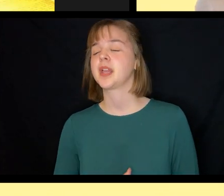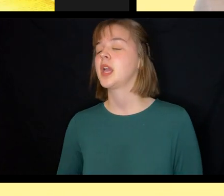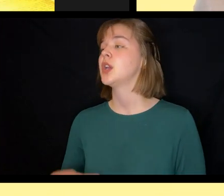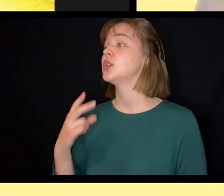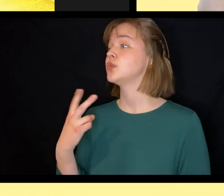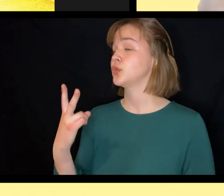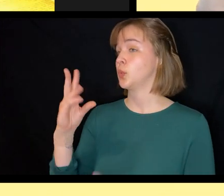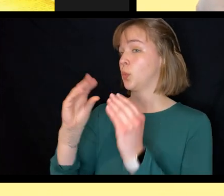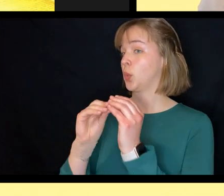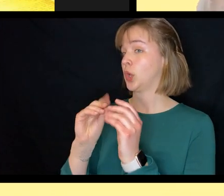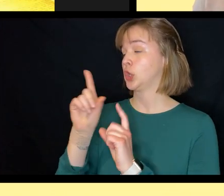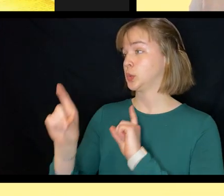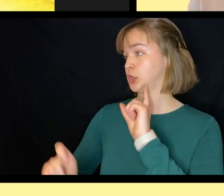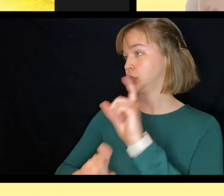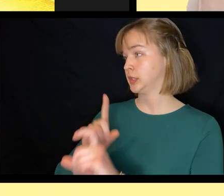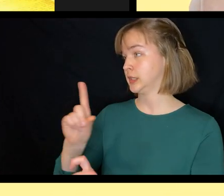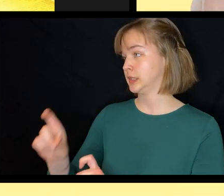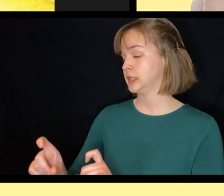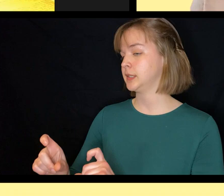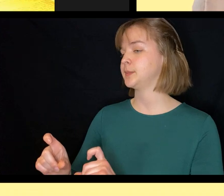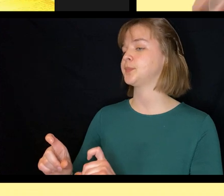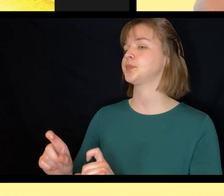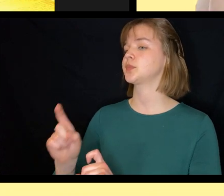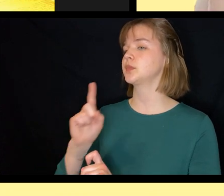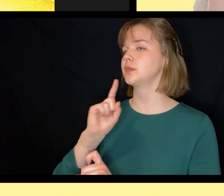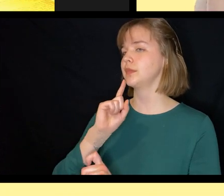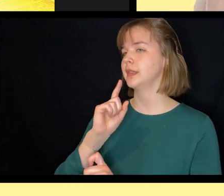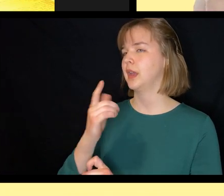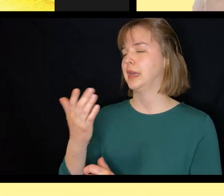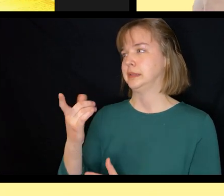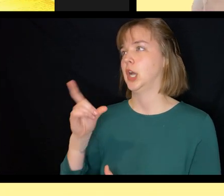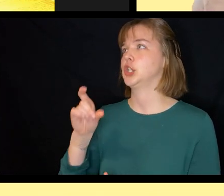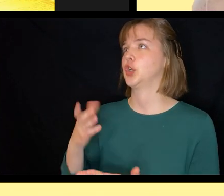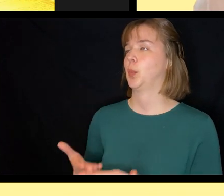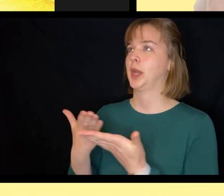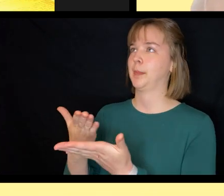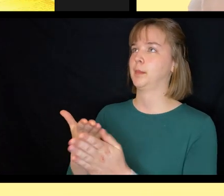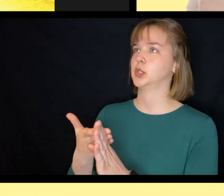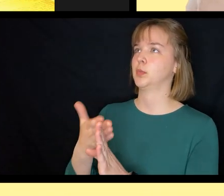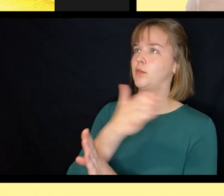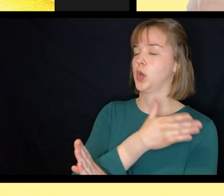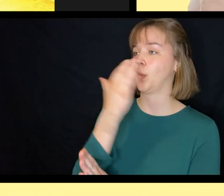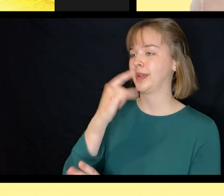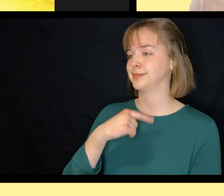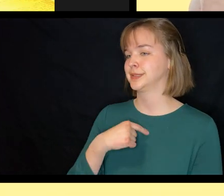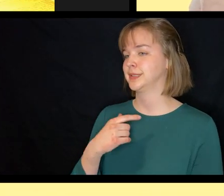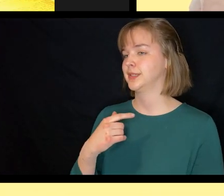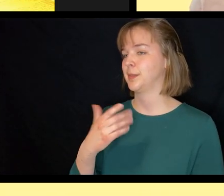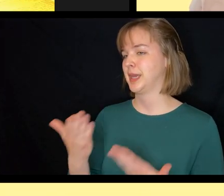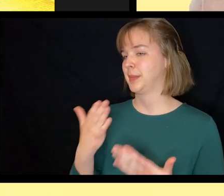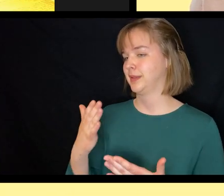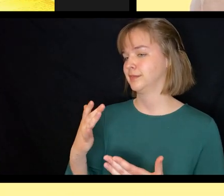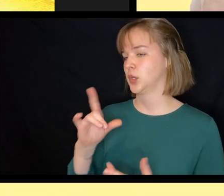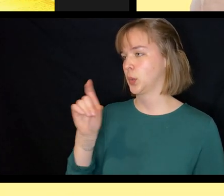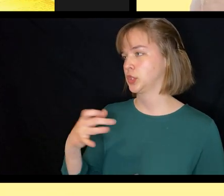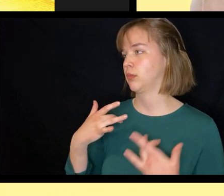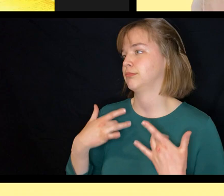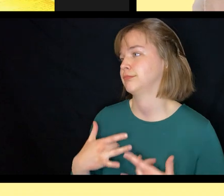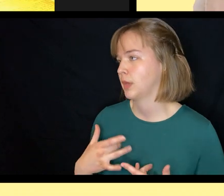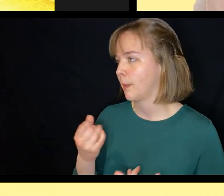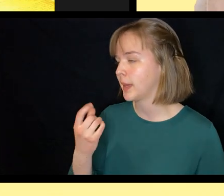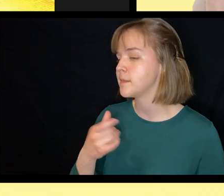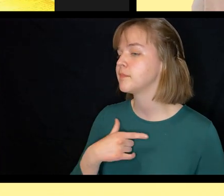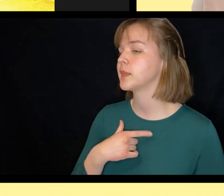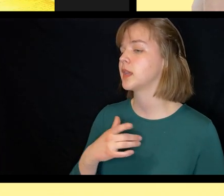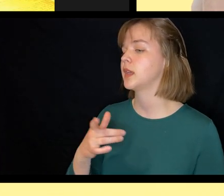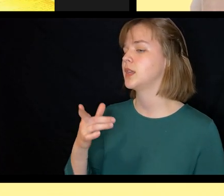you. I should have asked this one earlier because I don't like kind of bringing the mood down, I guess. But can you tell me about some of the challenges that you faced in